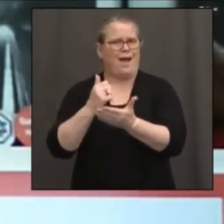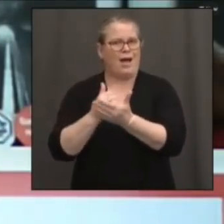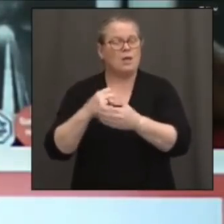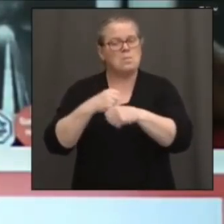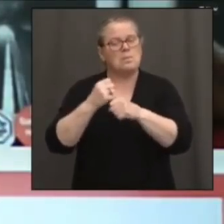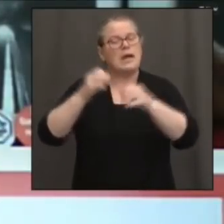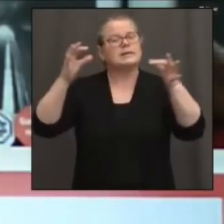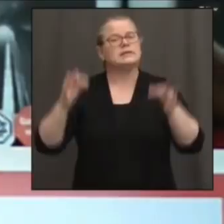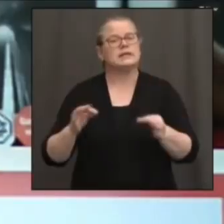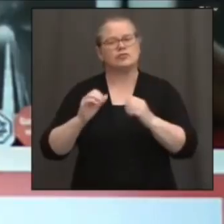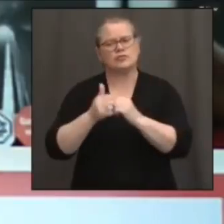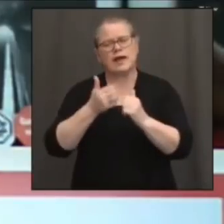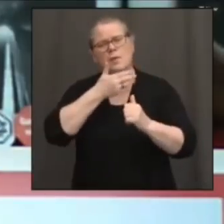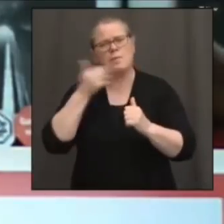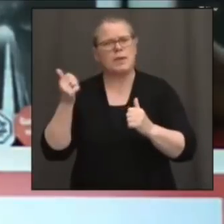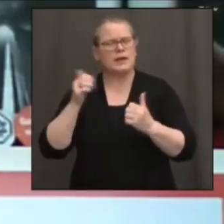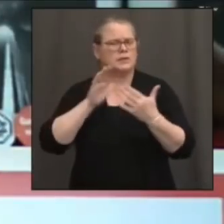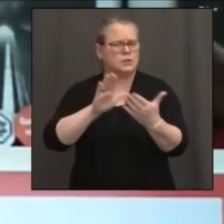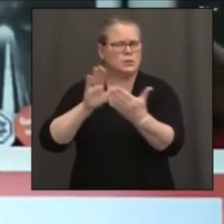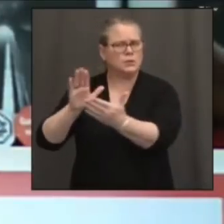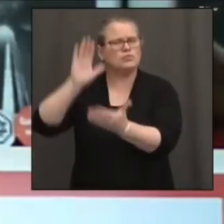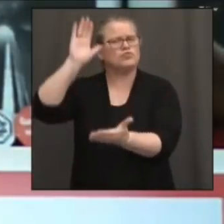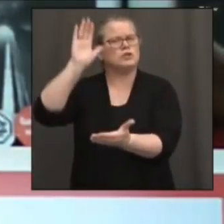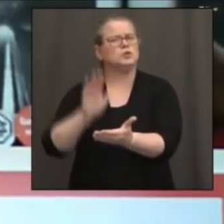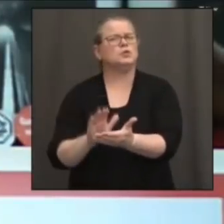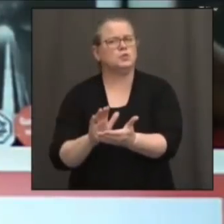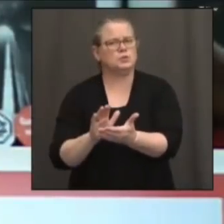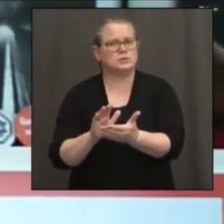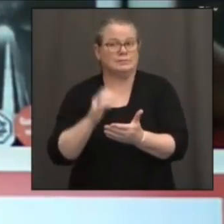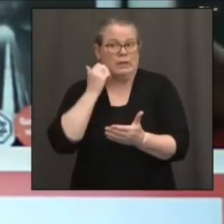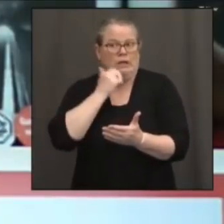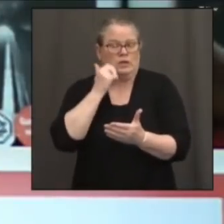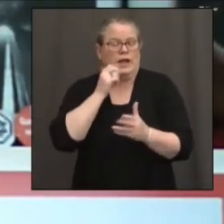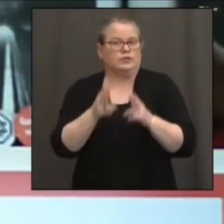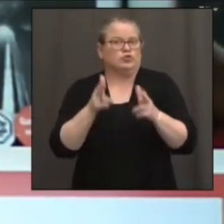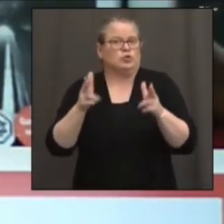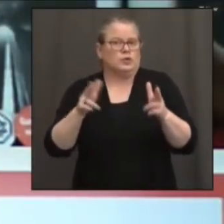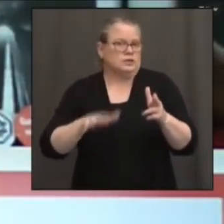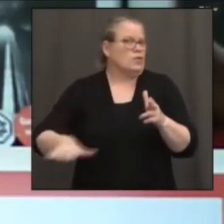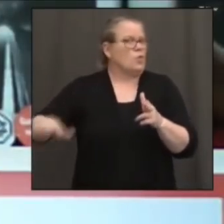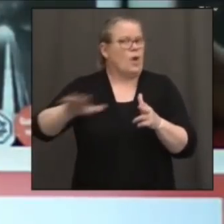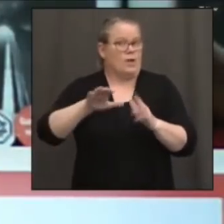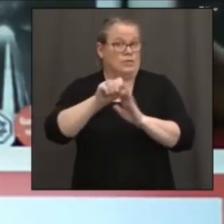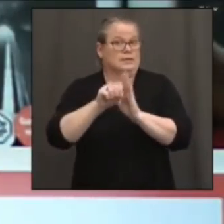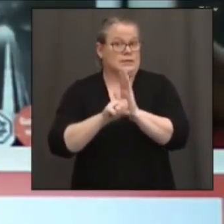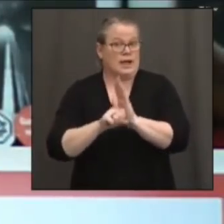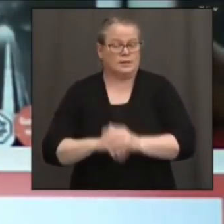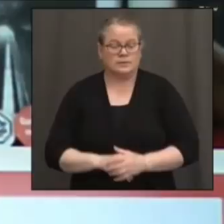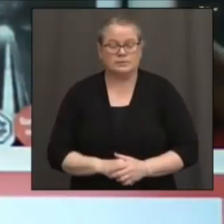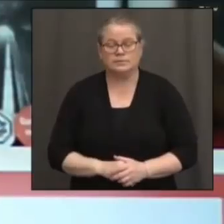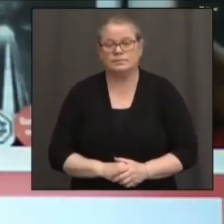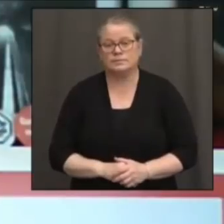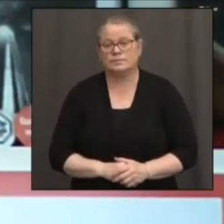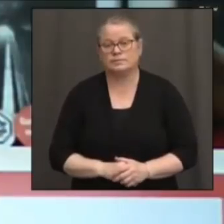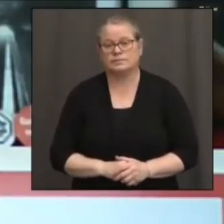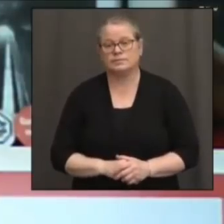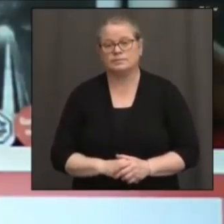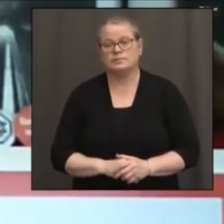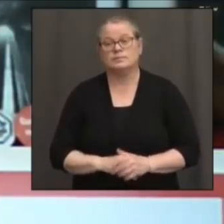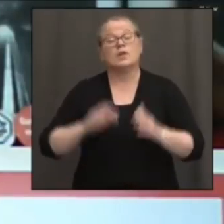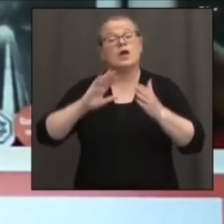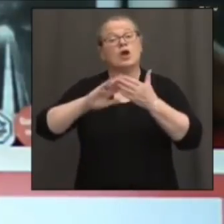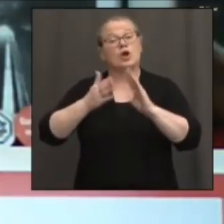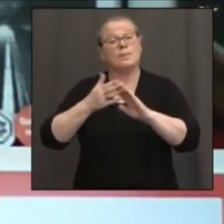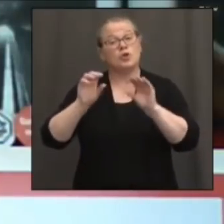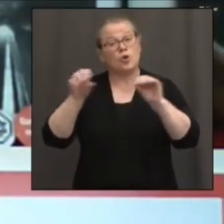decisions about how best to reduce the daily shootings that happen throughout our state. Community-based organizations such as Compass